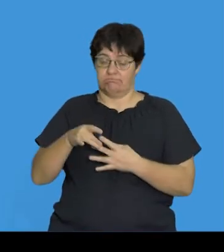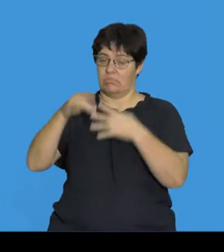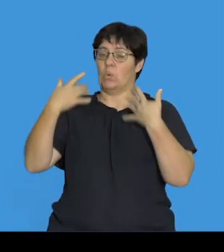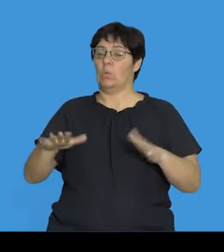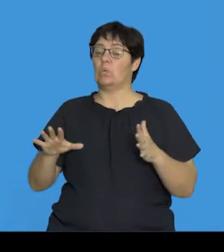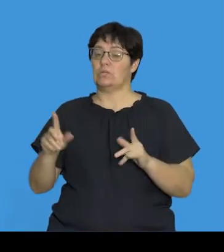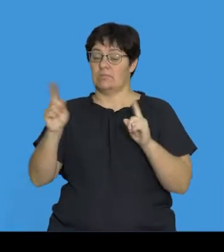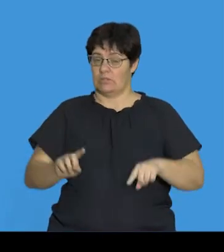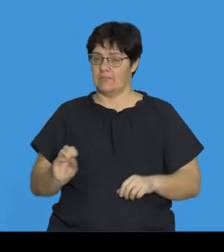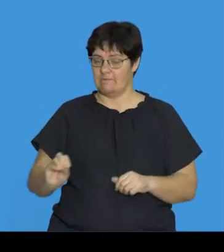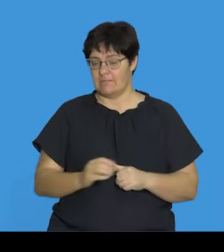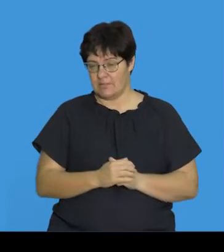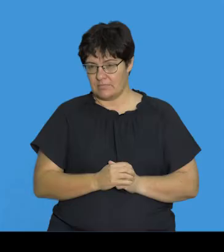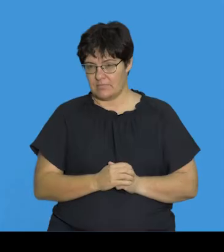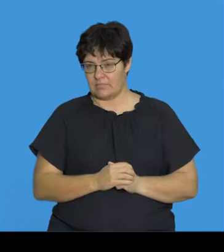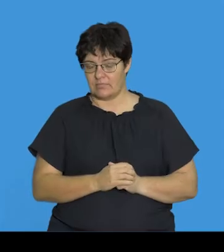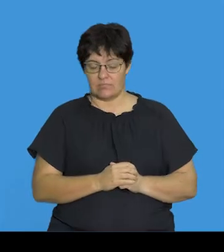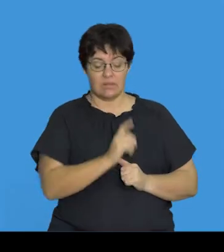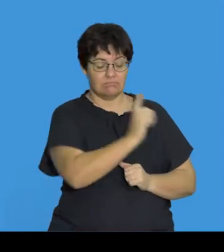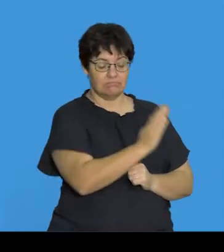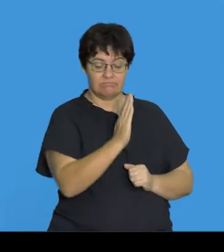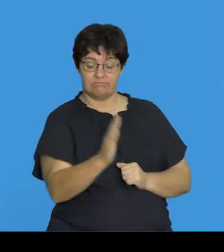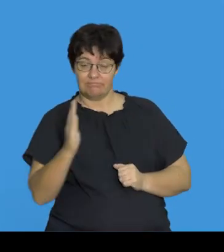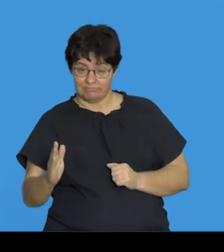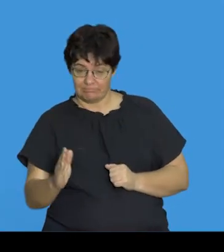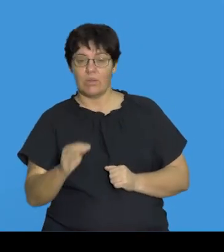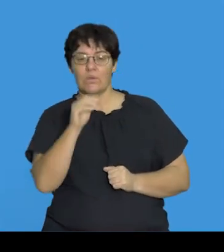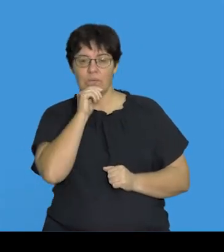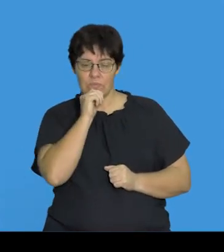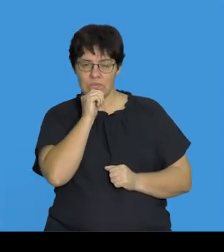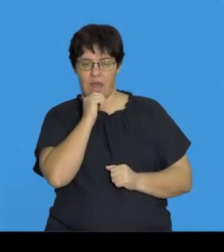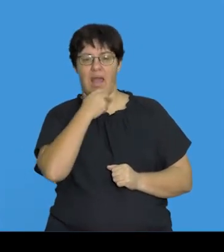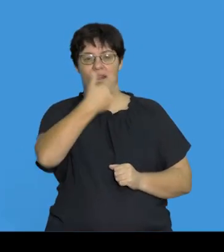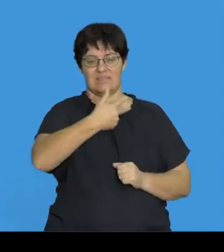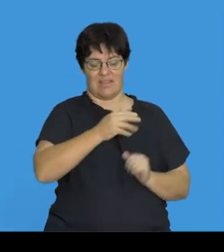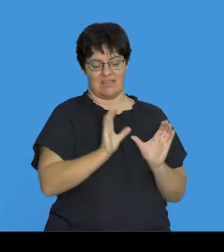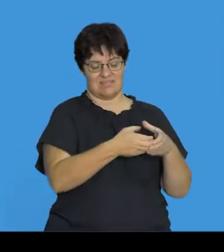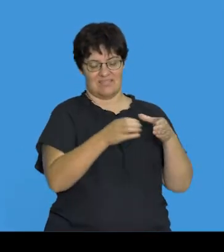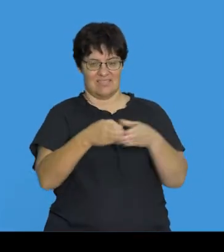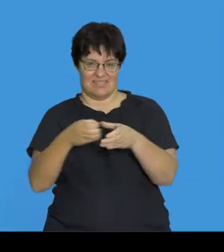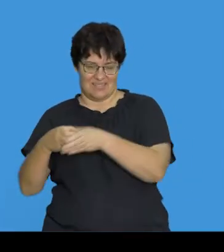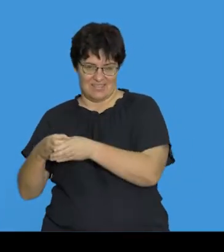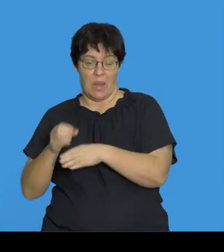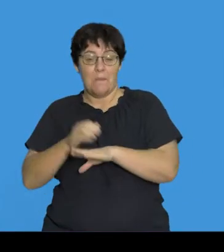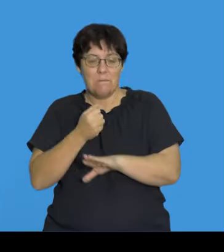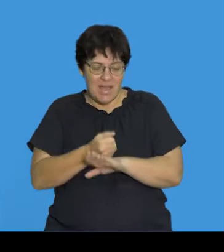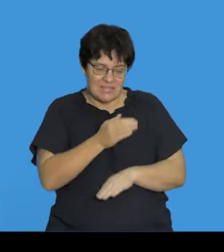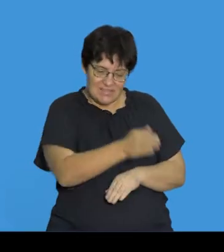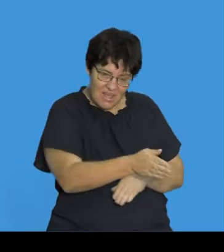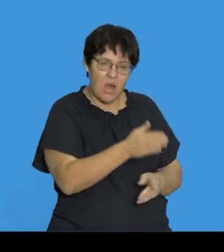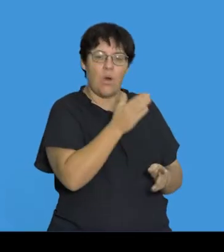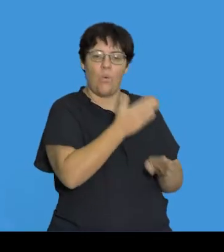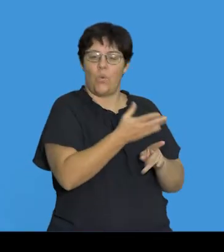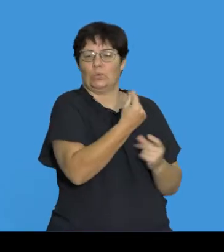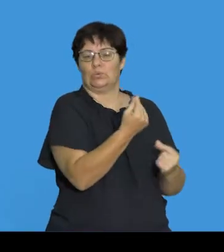at their functions in a bit. These names are often used as a classification system based on the functions